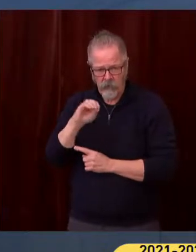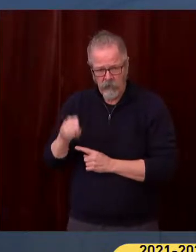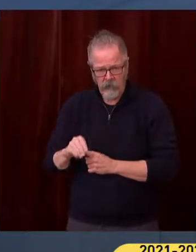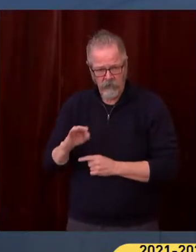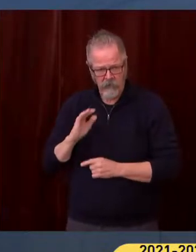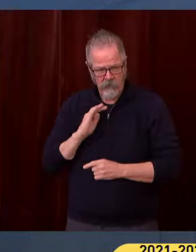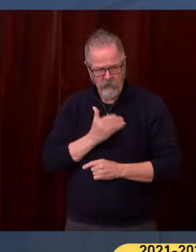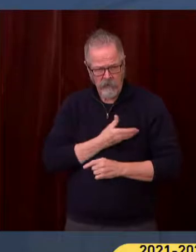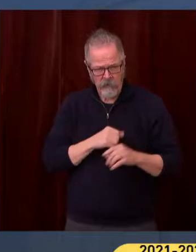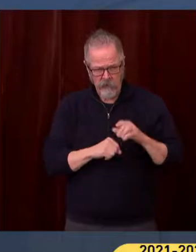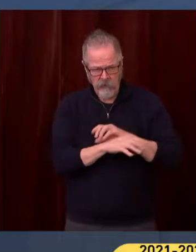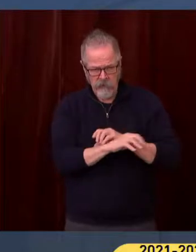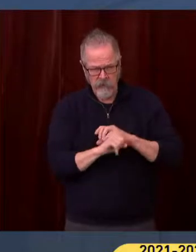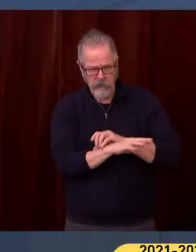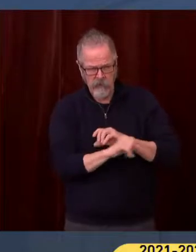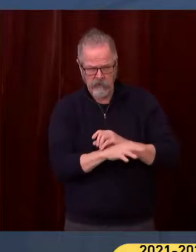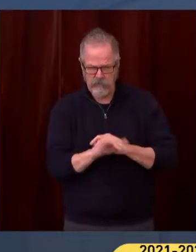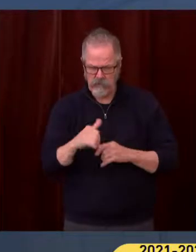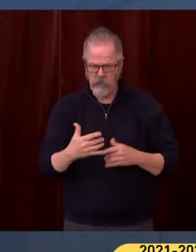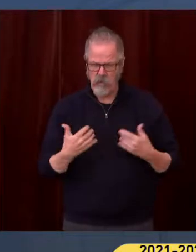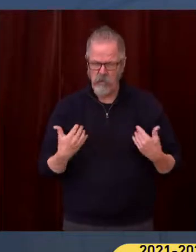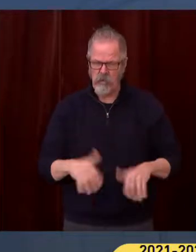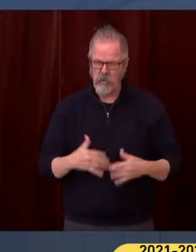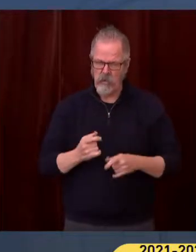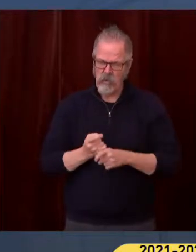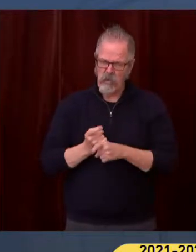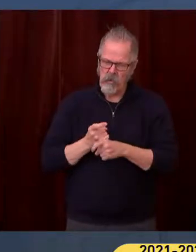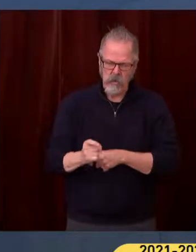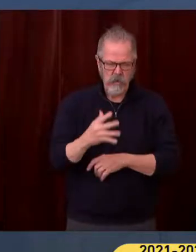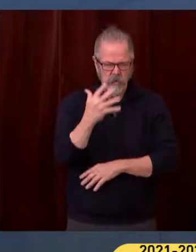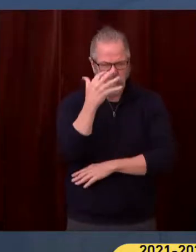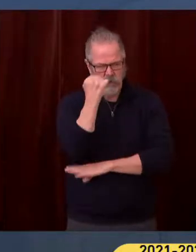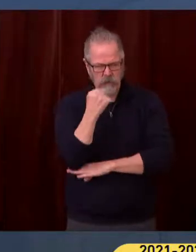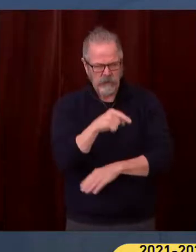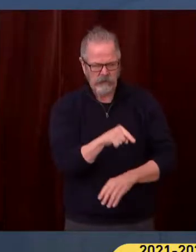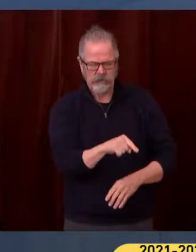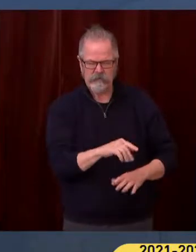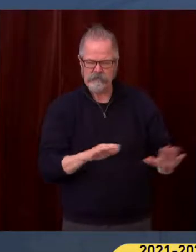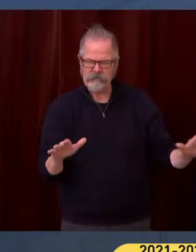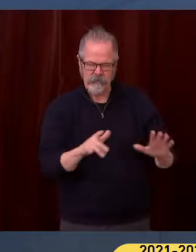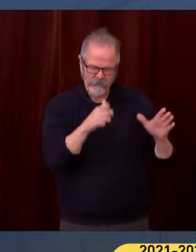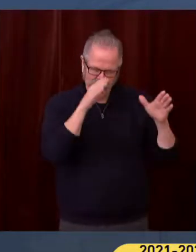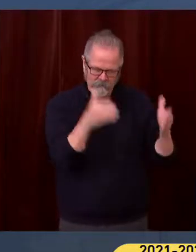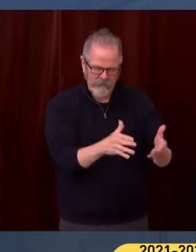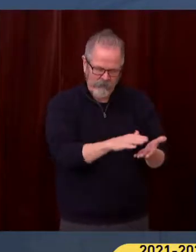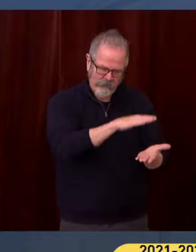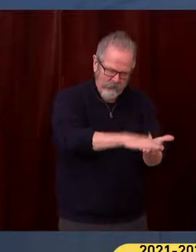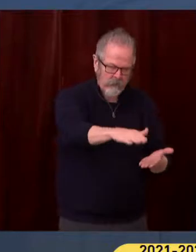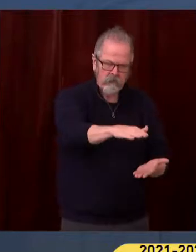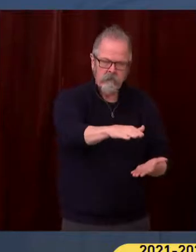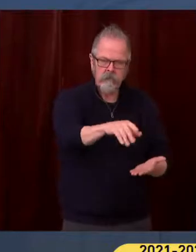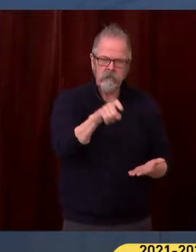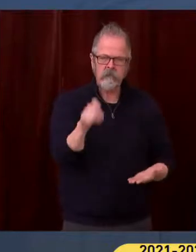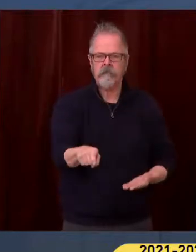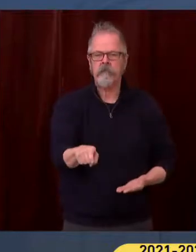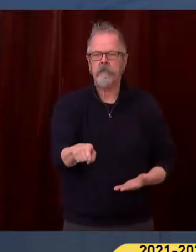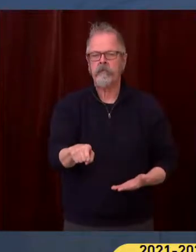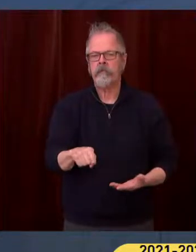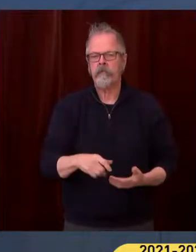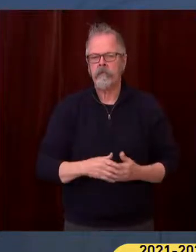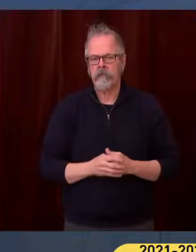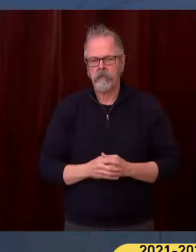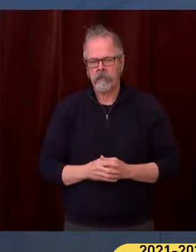our state emits from the electricity sector. The powerful tool that is already in place in our neighboring jurisdictions